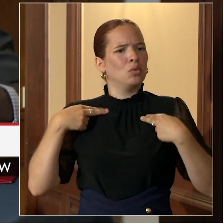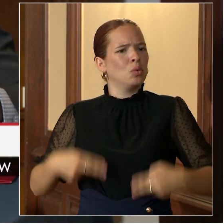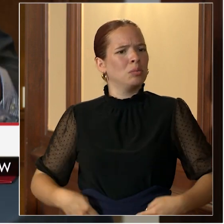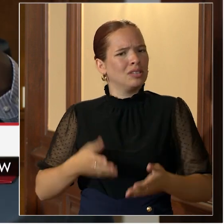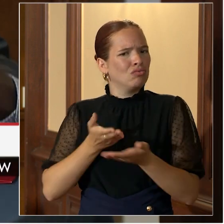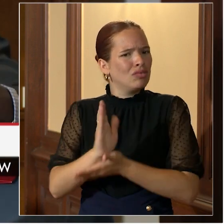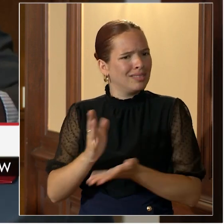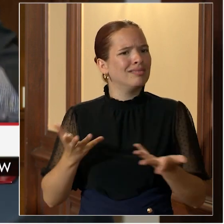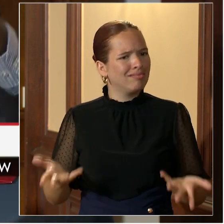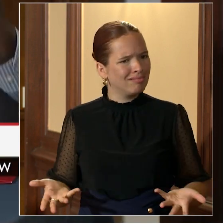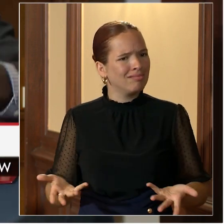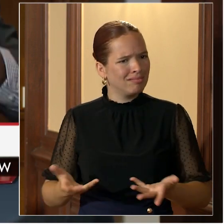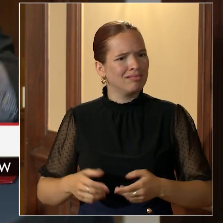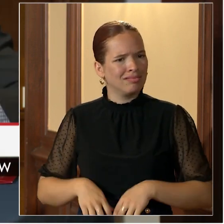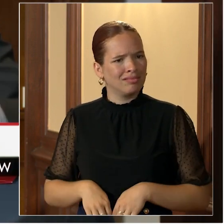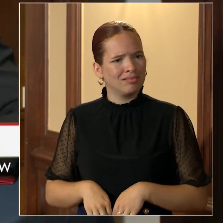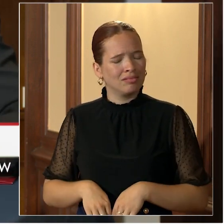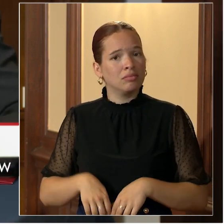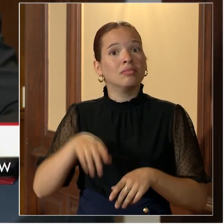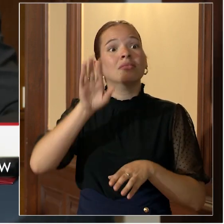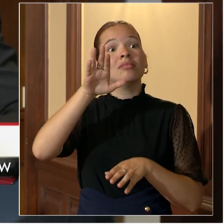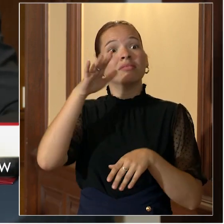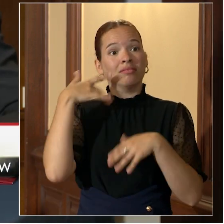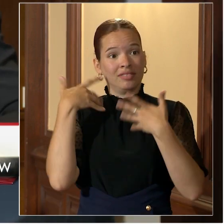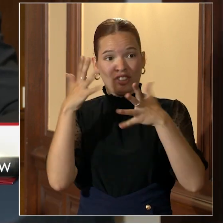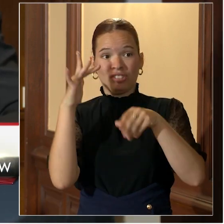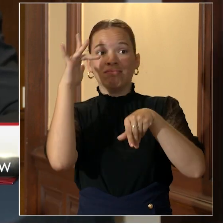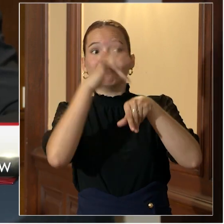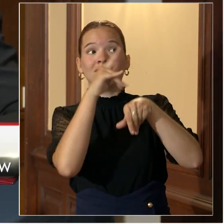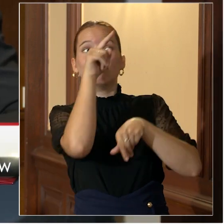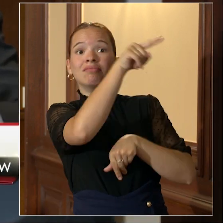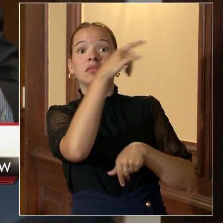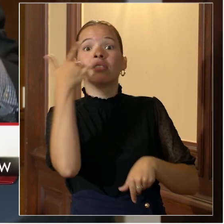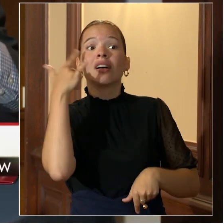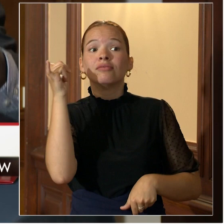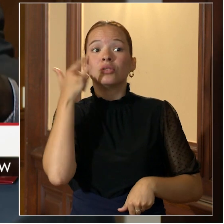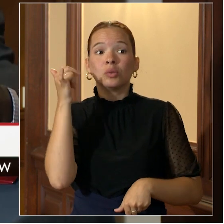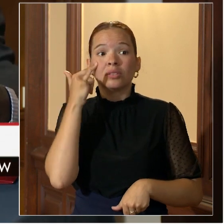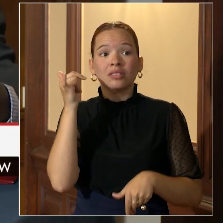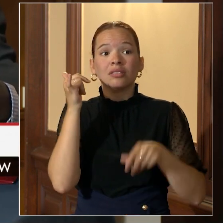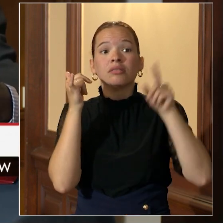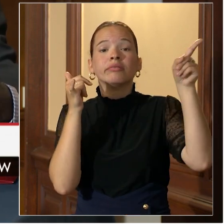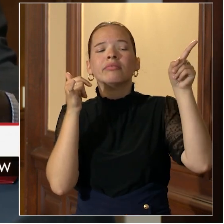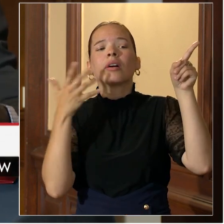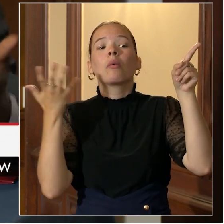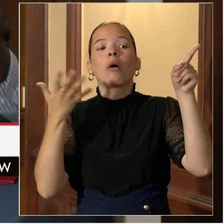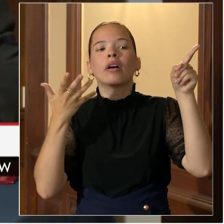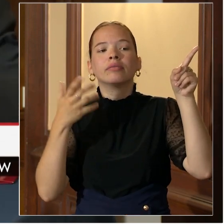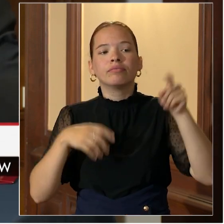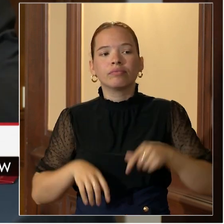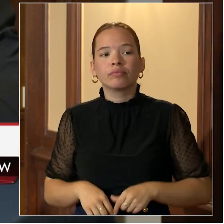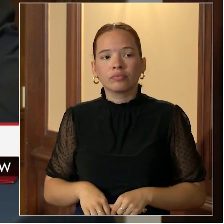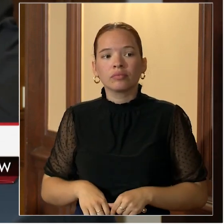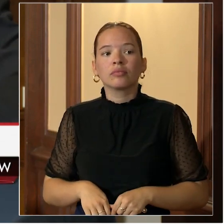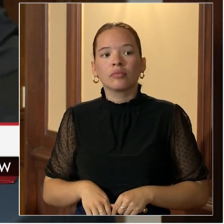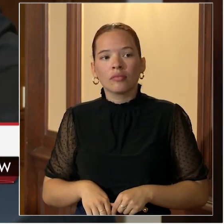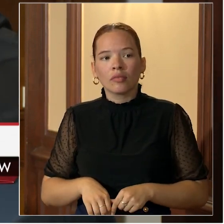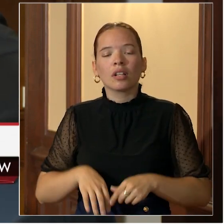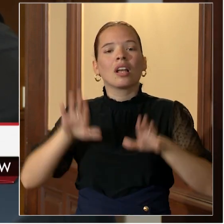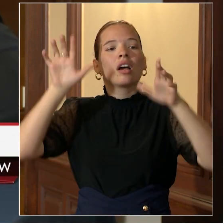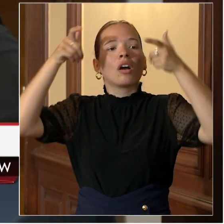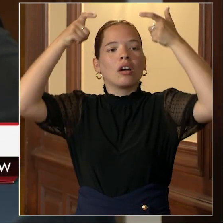talking about the Crown Act, things that we care about here in the DC, and not only caring about them, but also make sure they care about us in return.